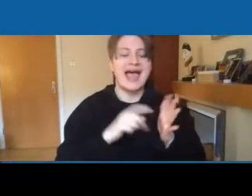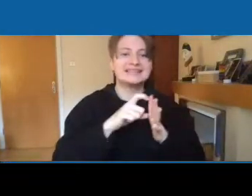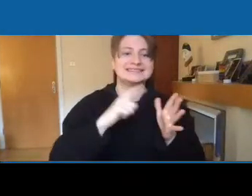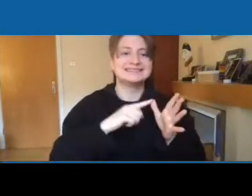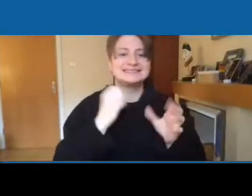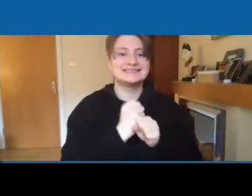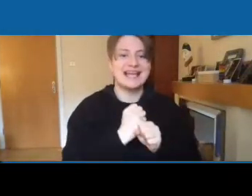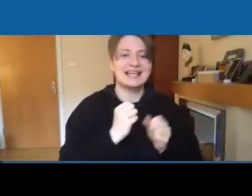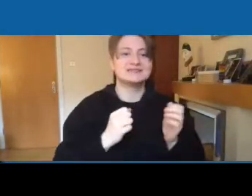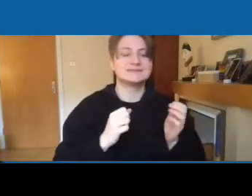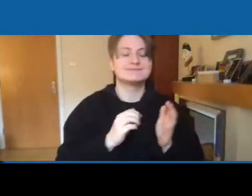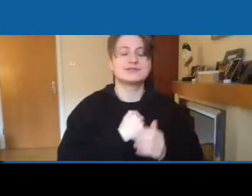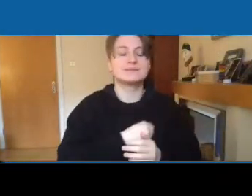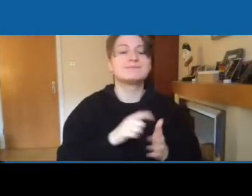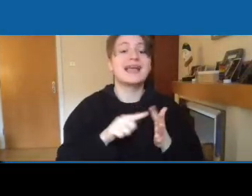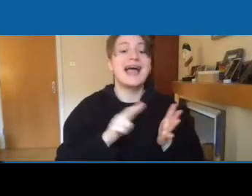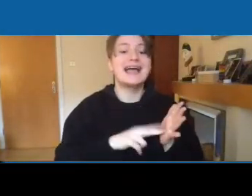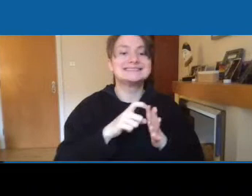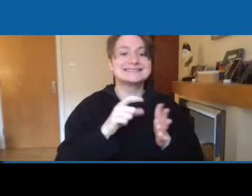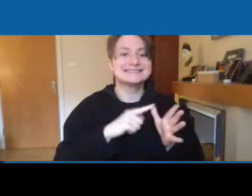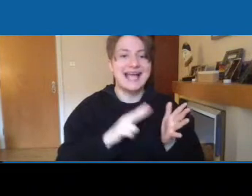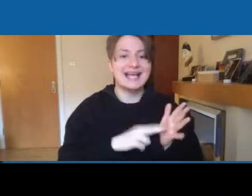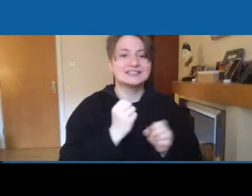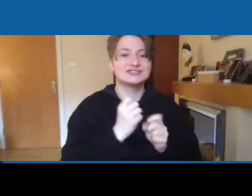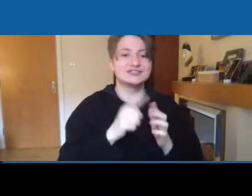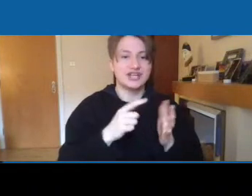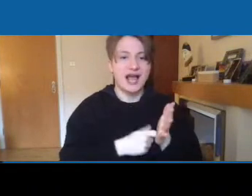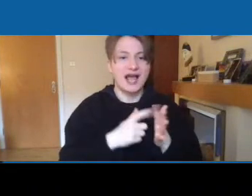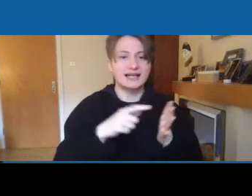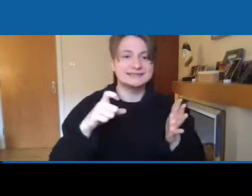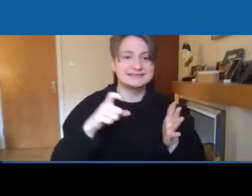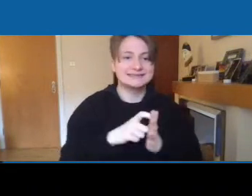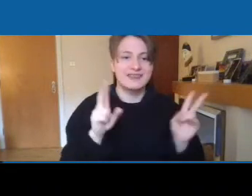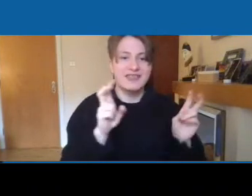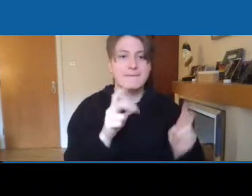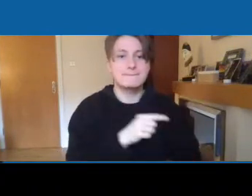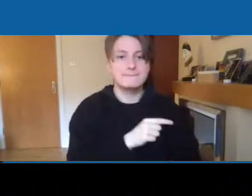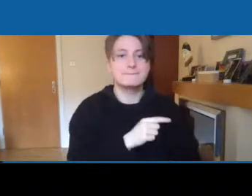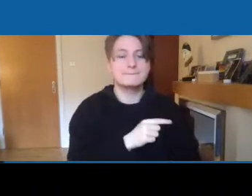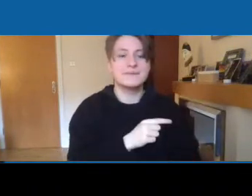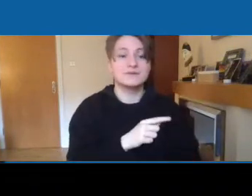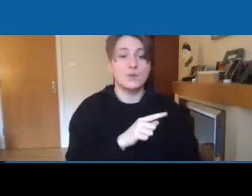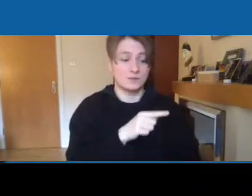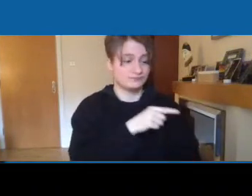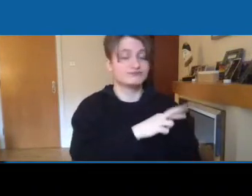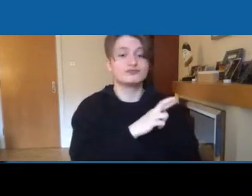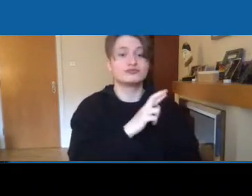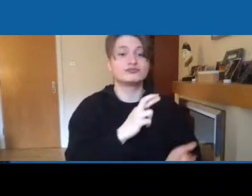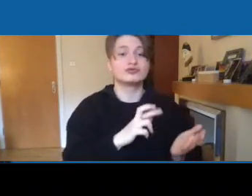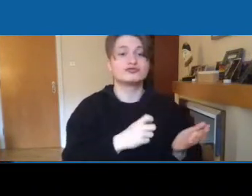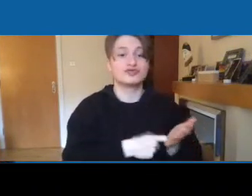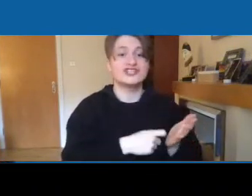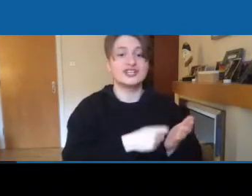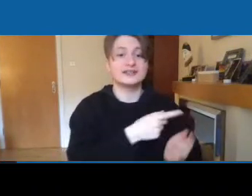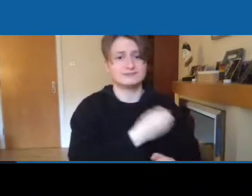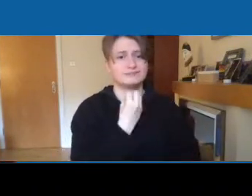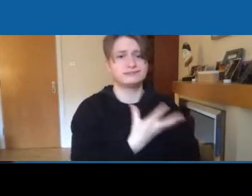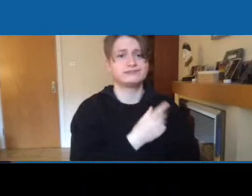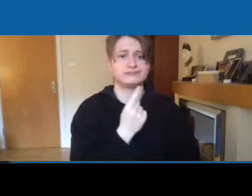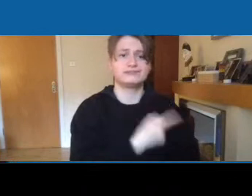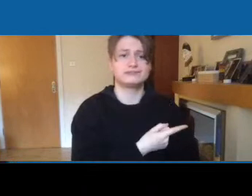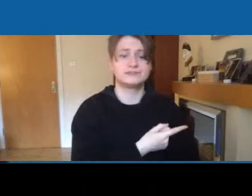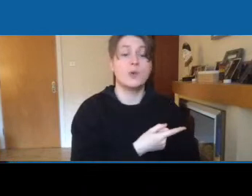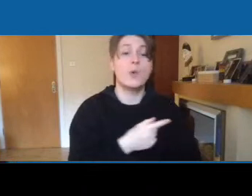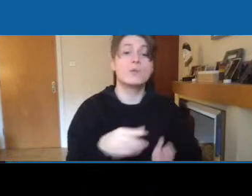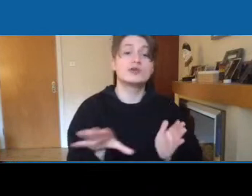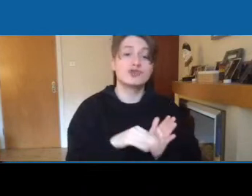this festival. And to have Richard doing this is just incredible. So we have a pre-recorded